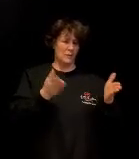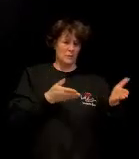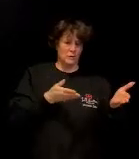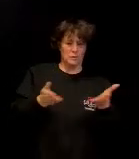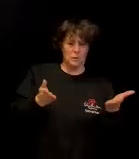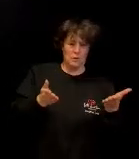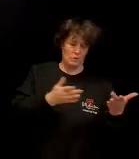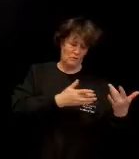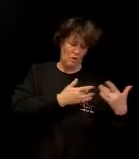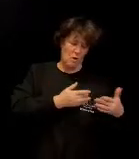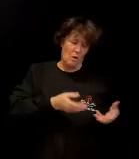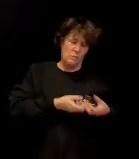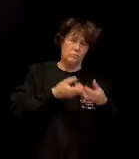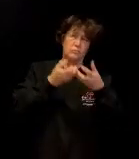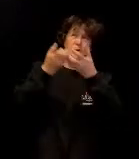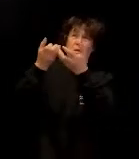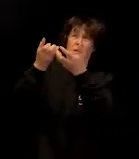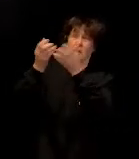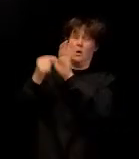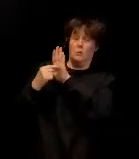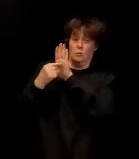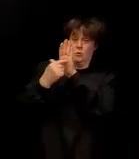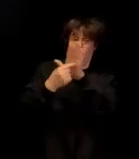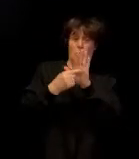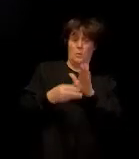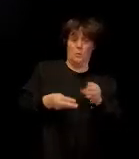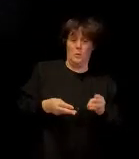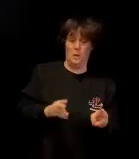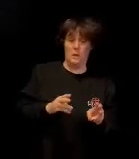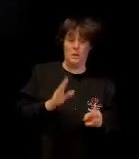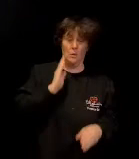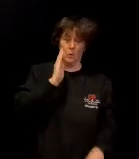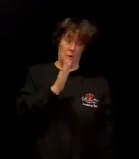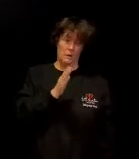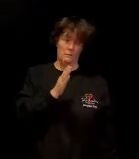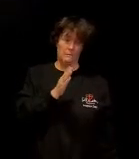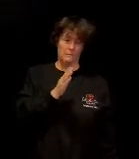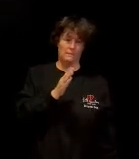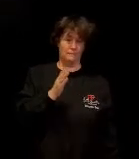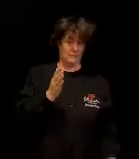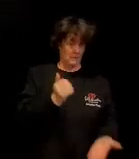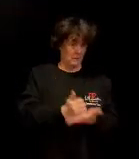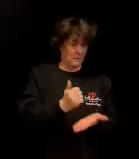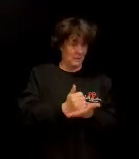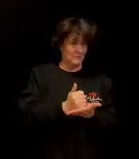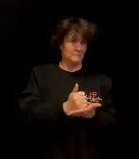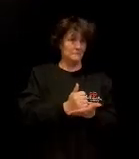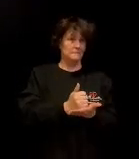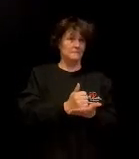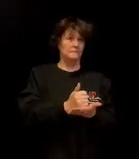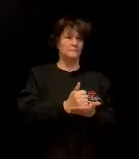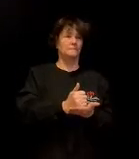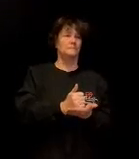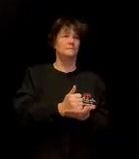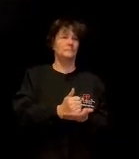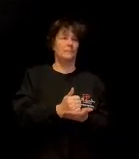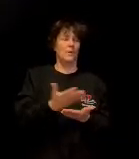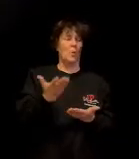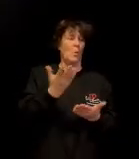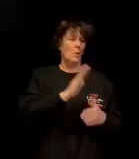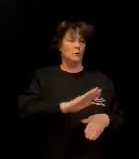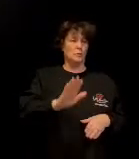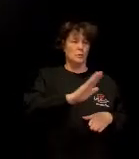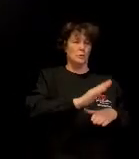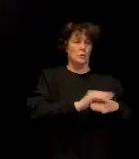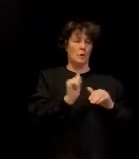me your heart. I will show you the way." And that's just what it is. Amen. So what is your